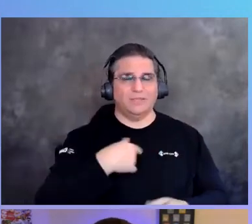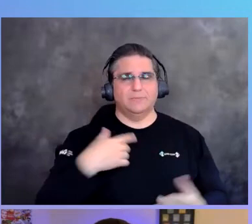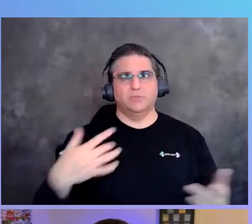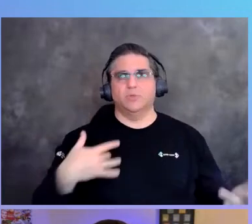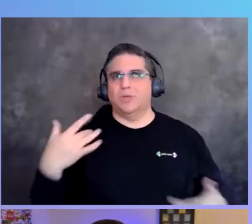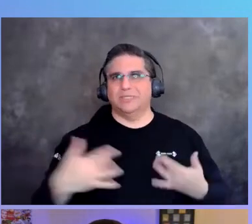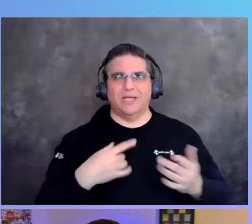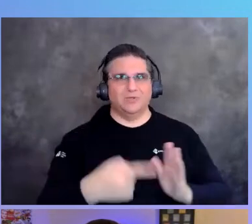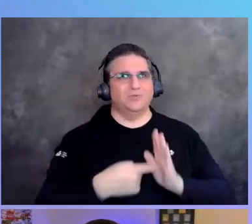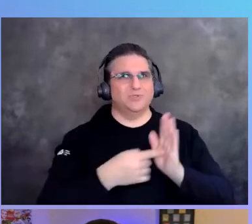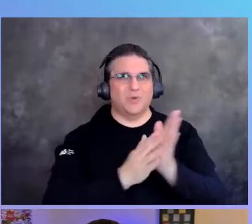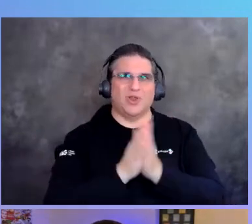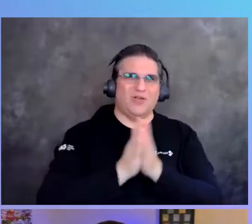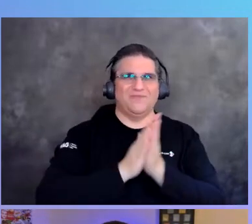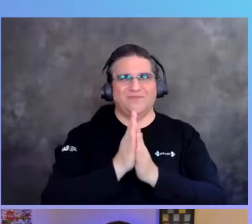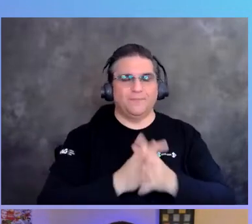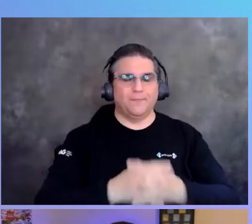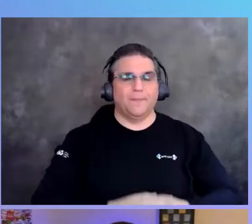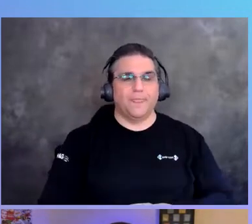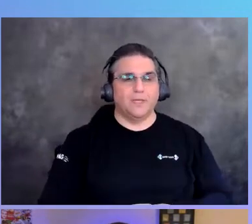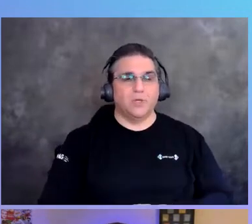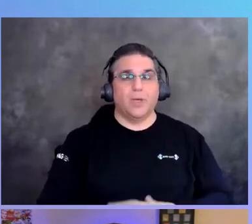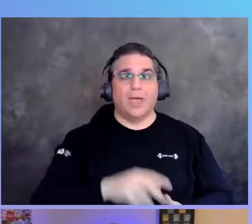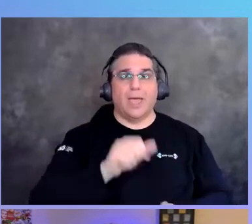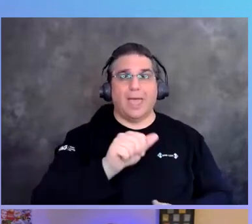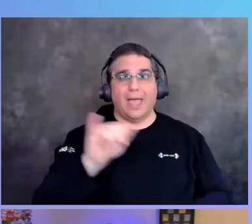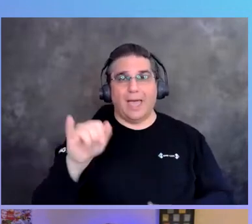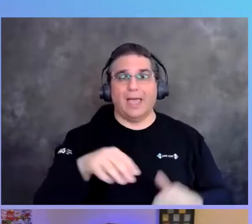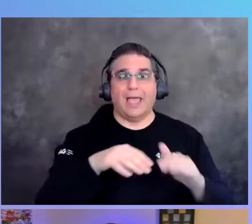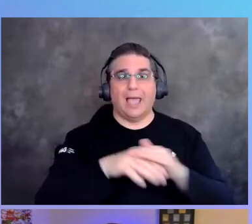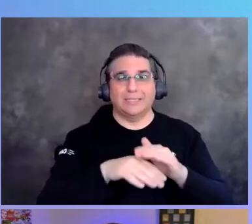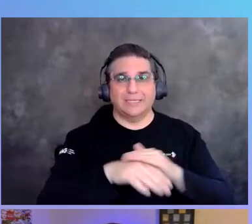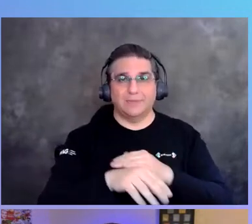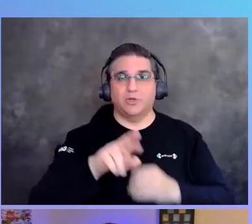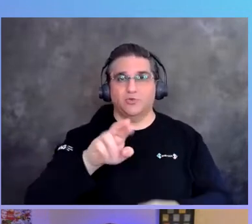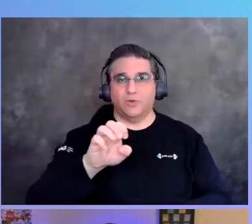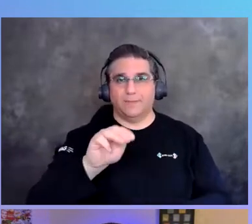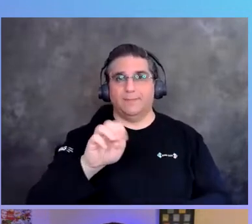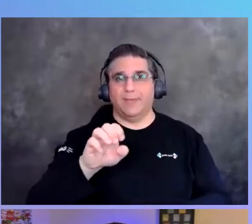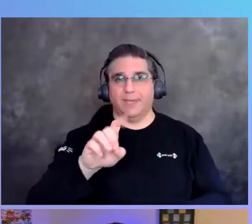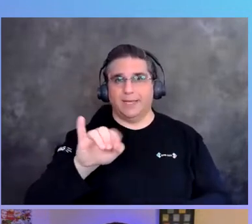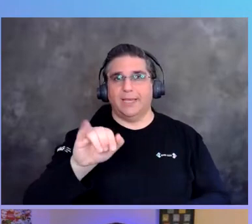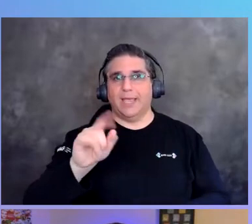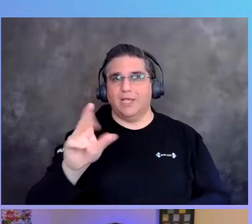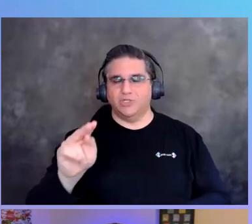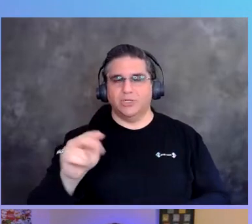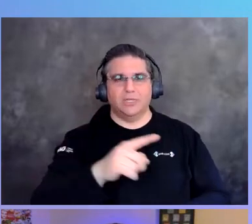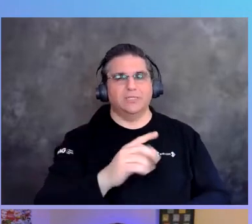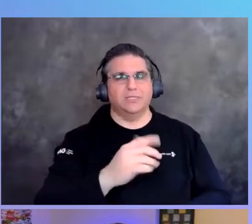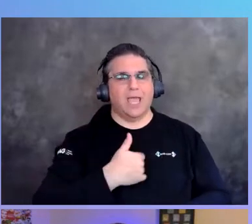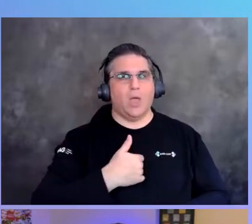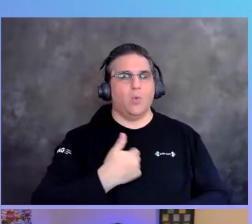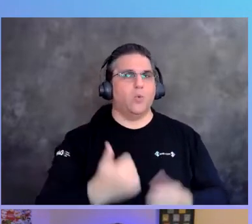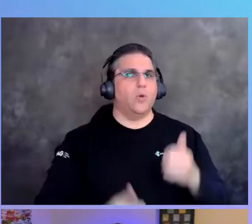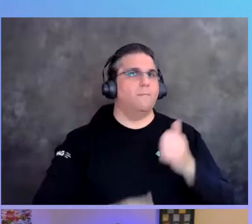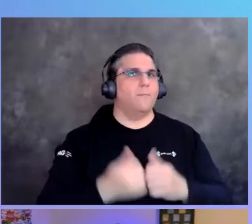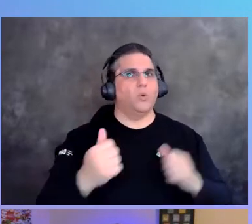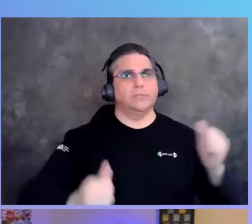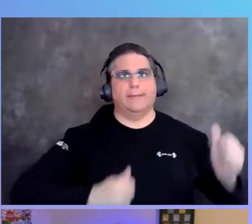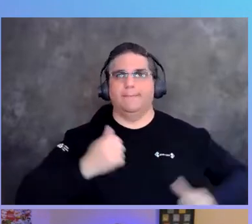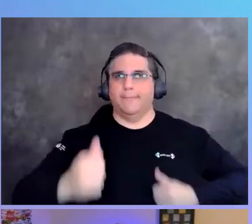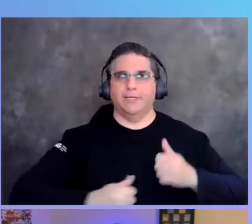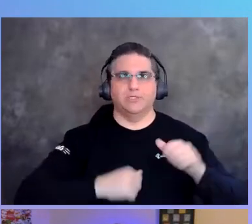show it off. So our AI accessibility remediation represents perhaps our most ambitious test for these new